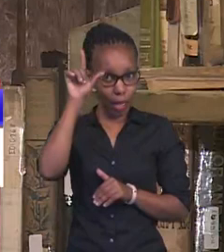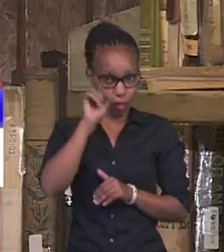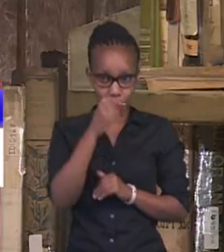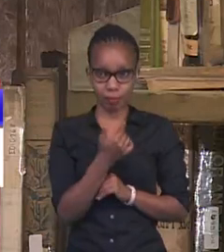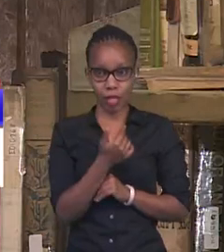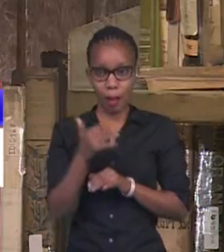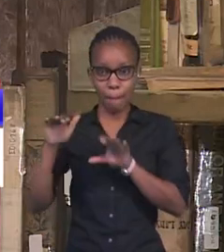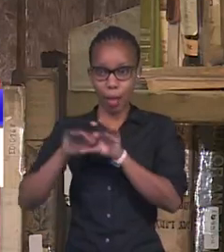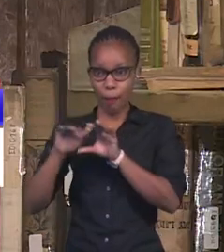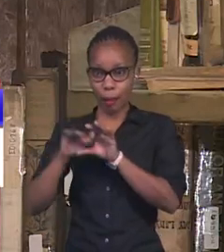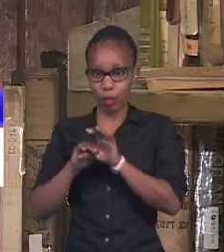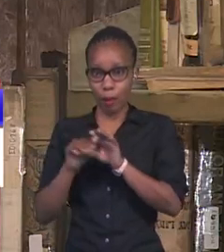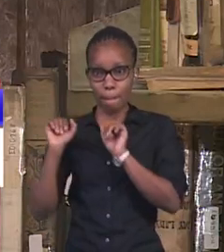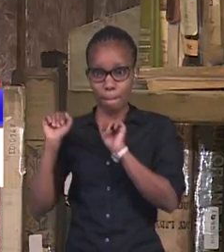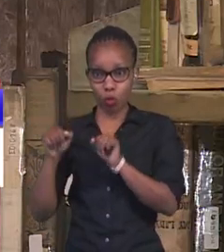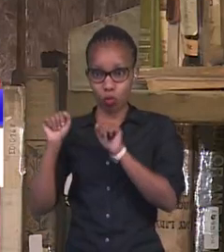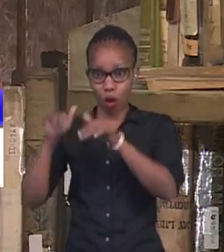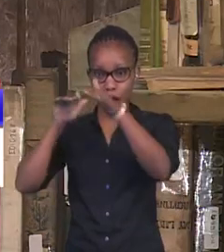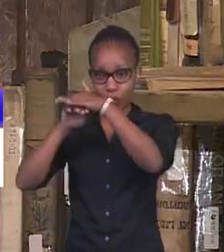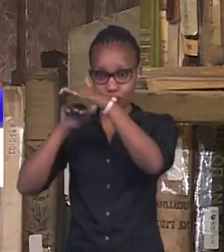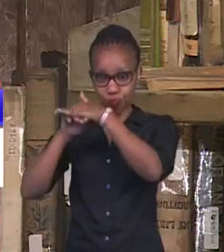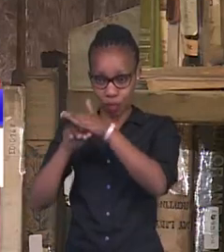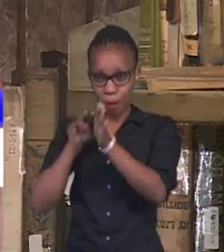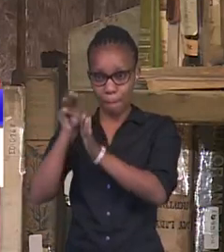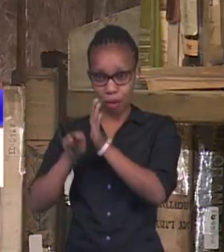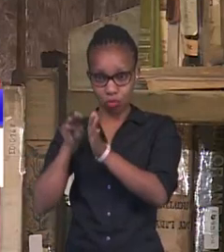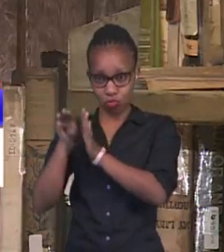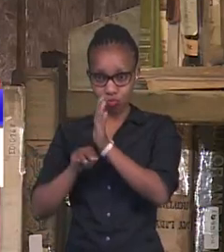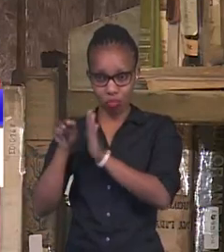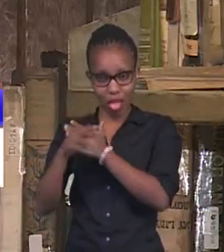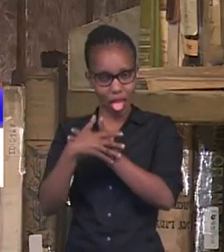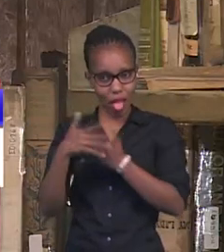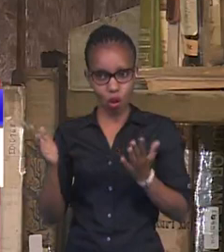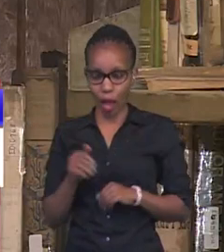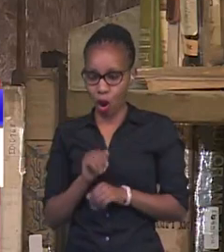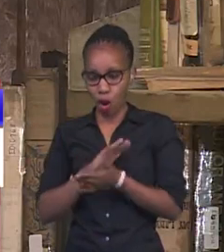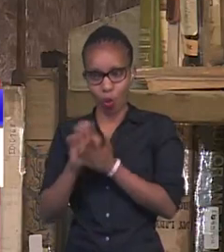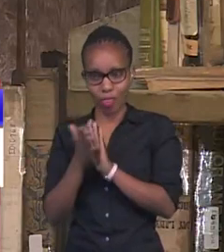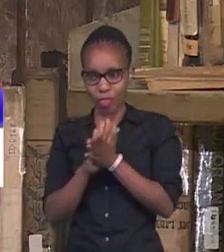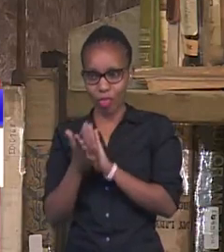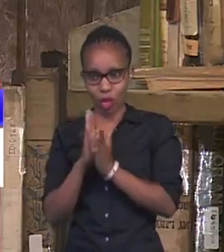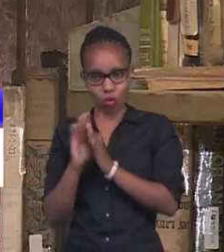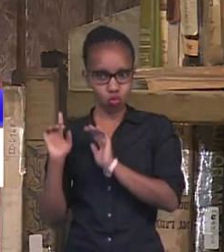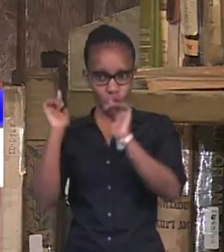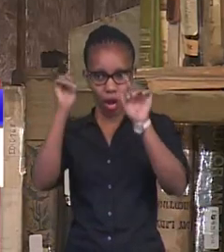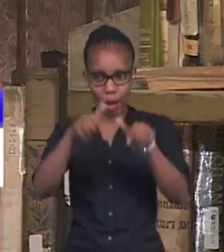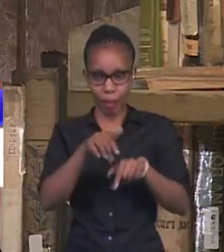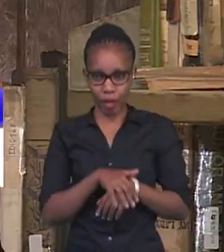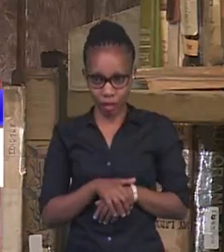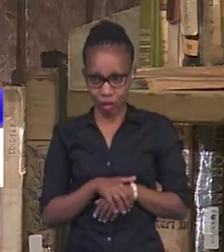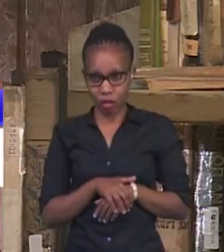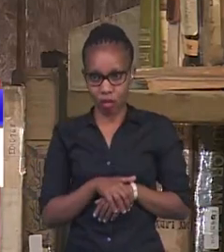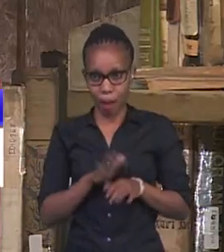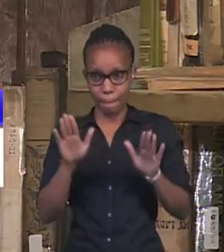the membership will now be able to access the materials from anywhere without necessarily having to come down to this